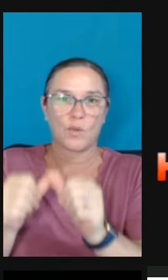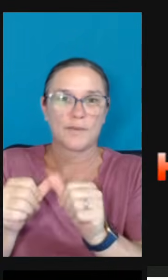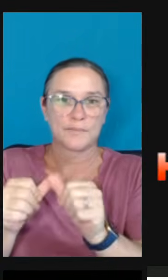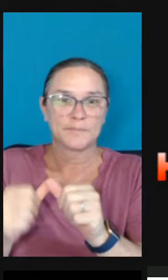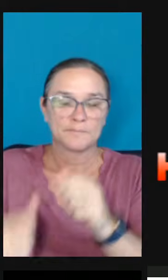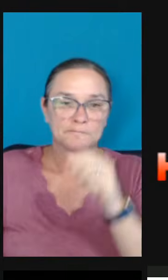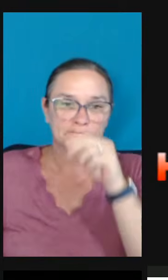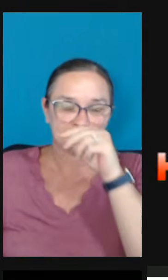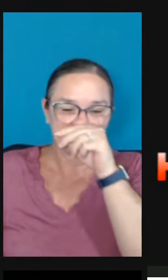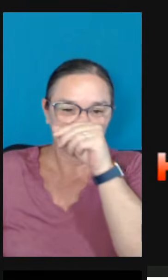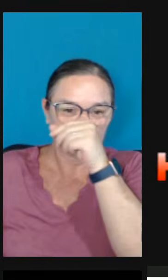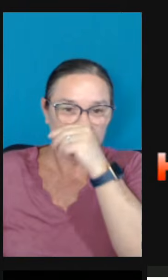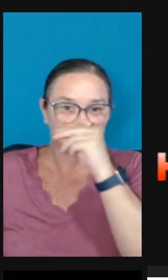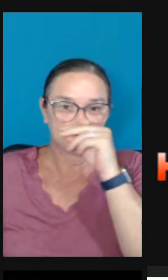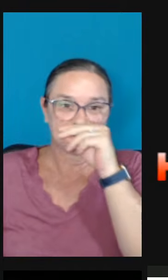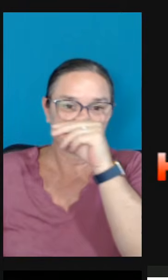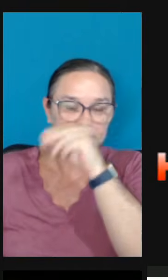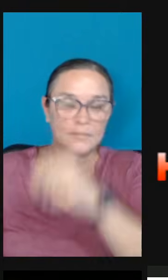Yep.